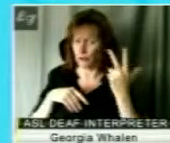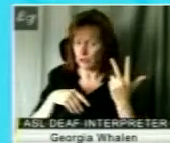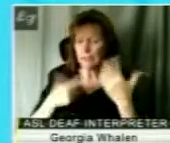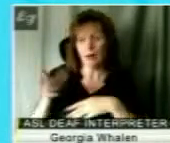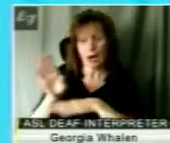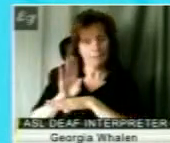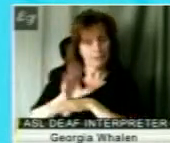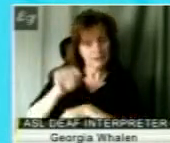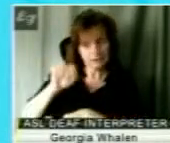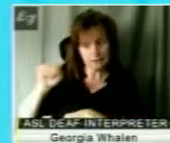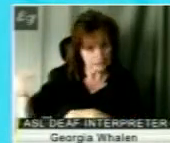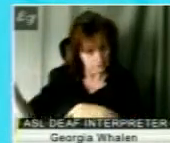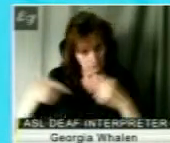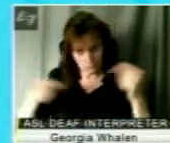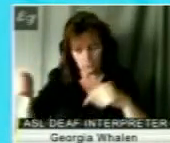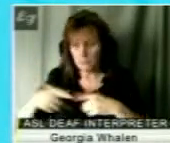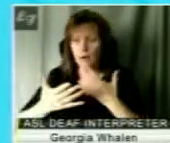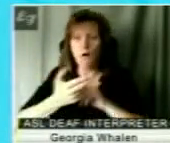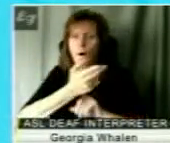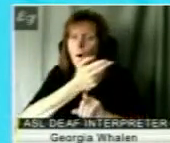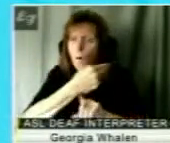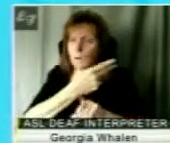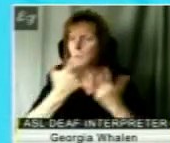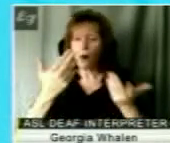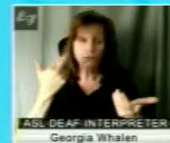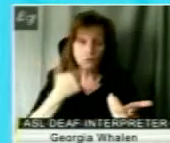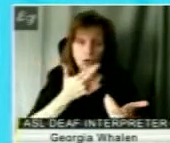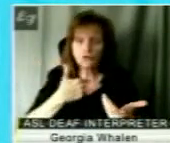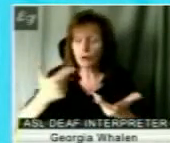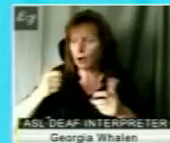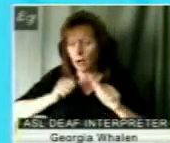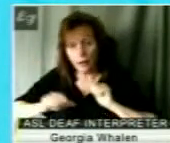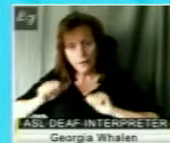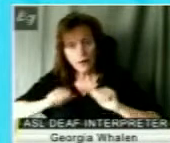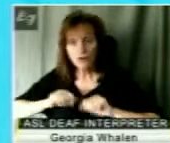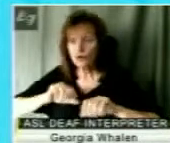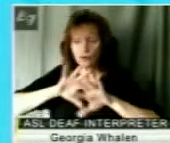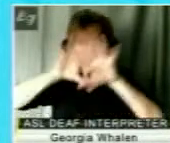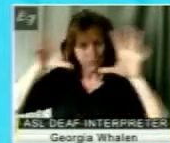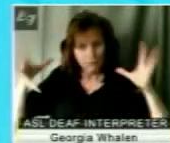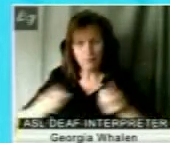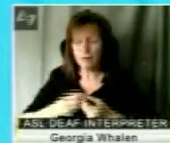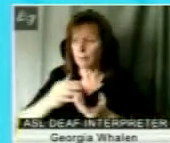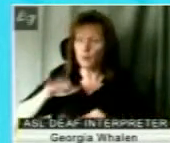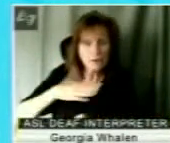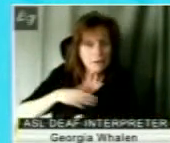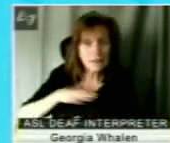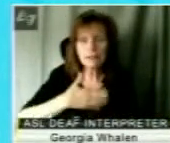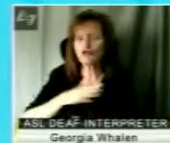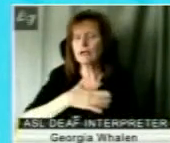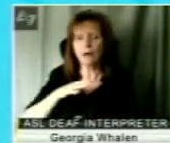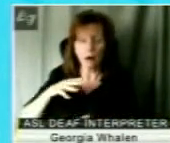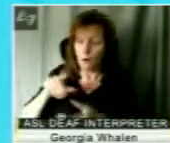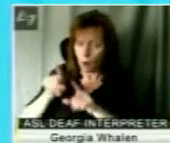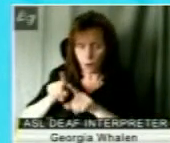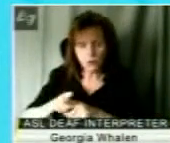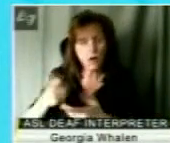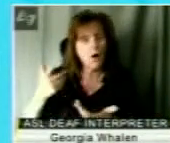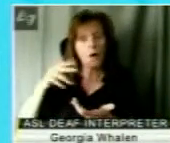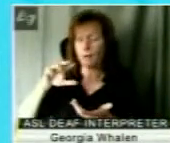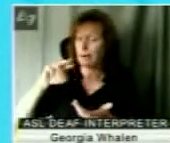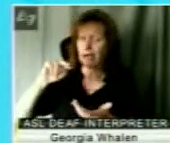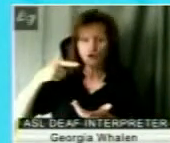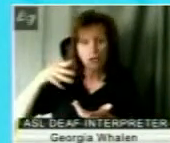the hospitality, restaurant, entertainment sectors, as well as our academic and not-for-profit communities, all of